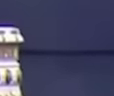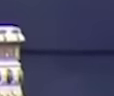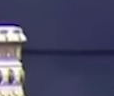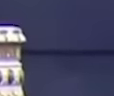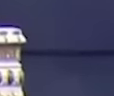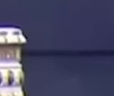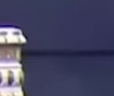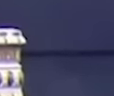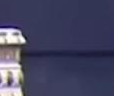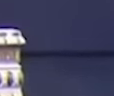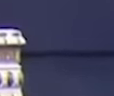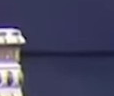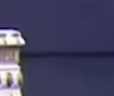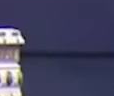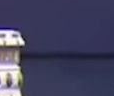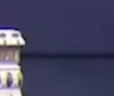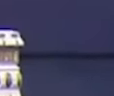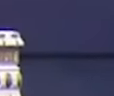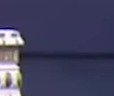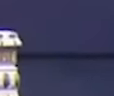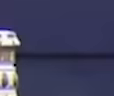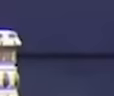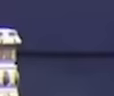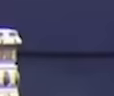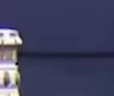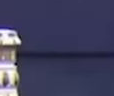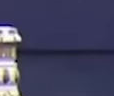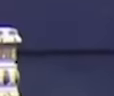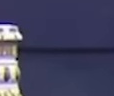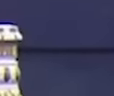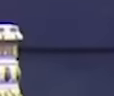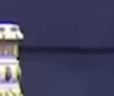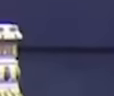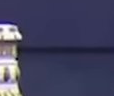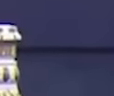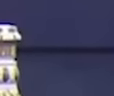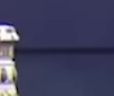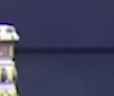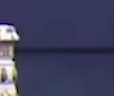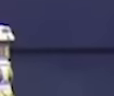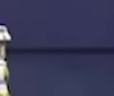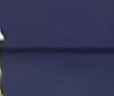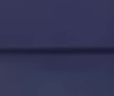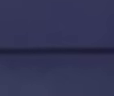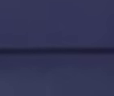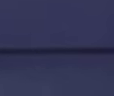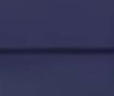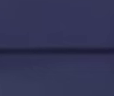please, while standing, everyone, I'd like you to help me honor